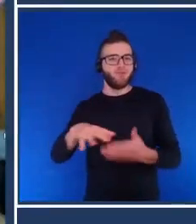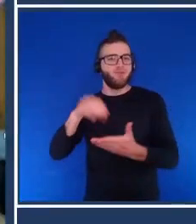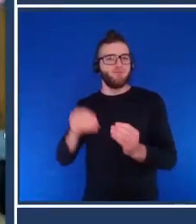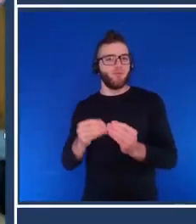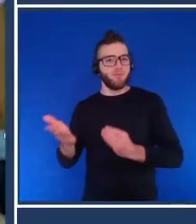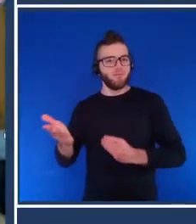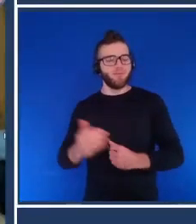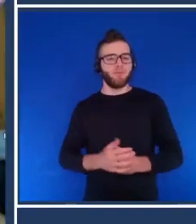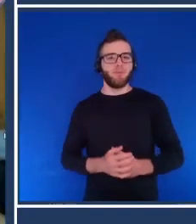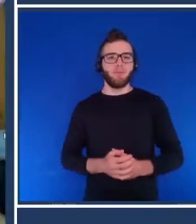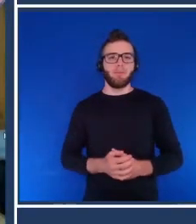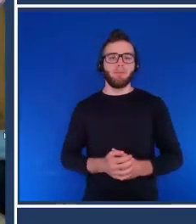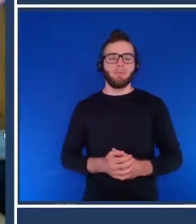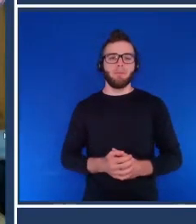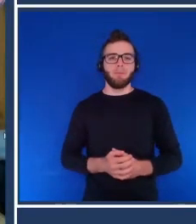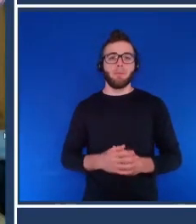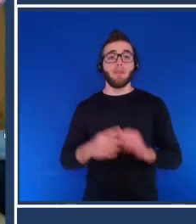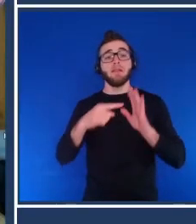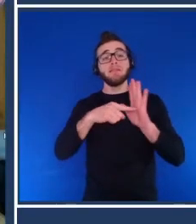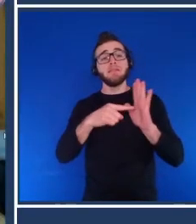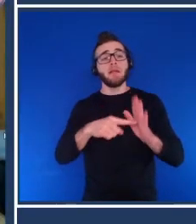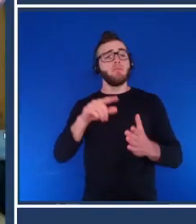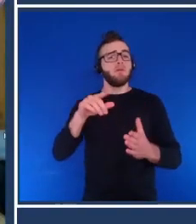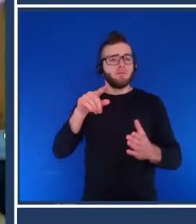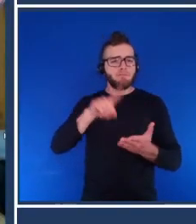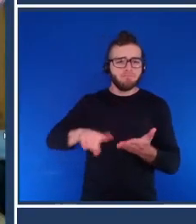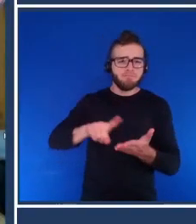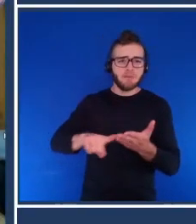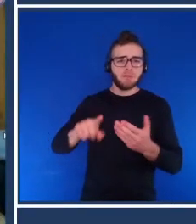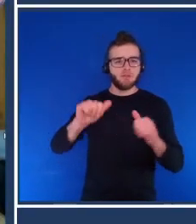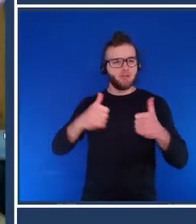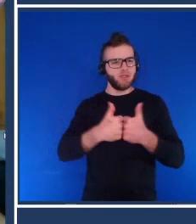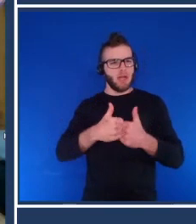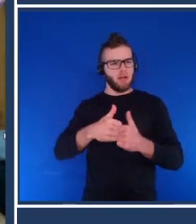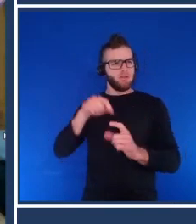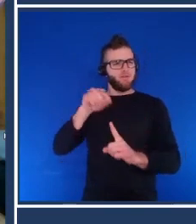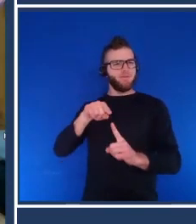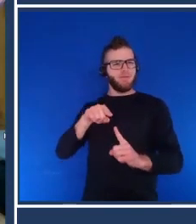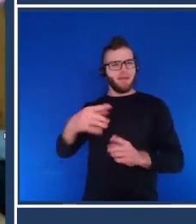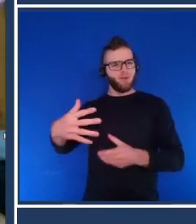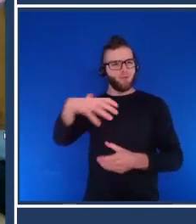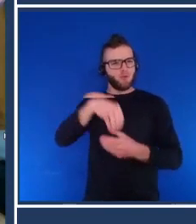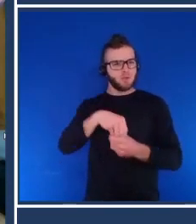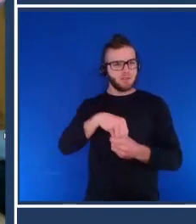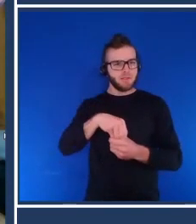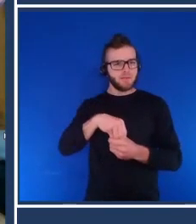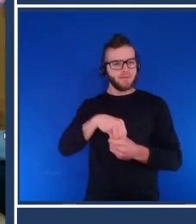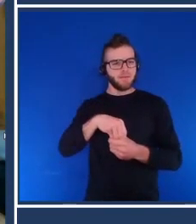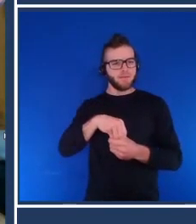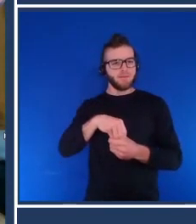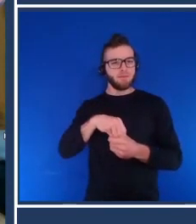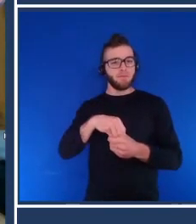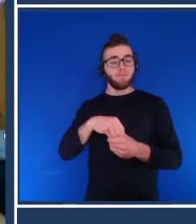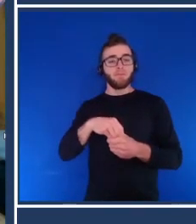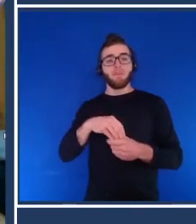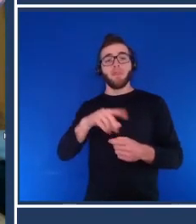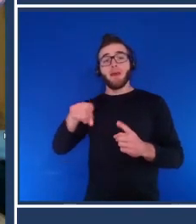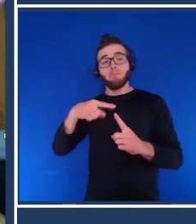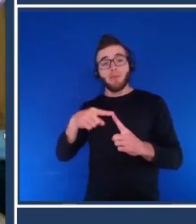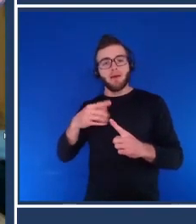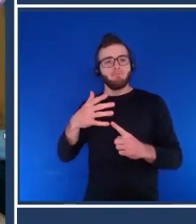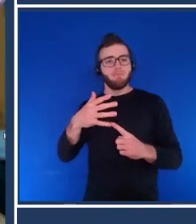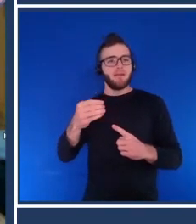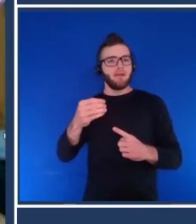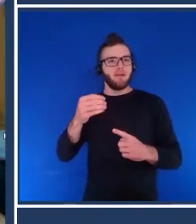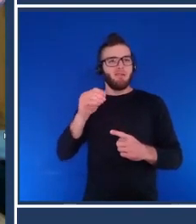As an example of investigating the challenge of inclusivity of data about and from people with disabilities in AI